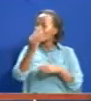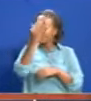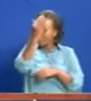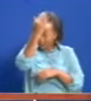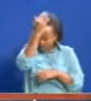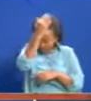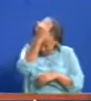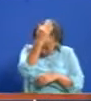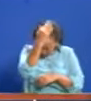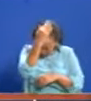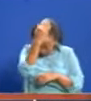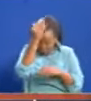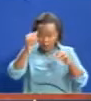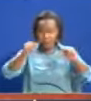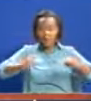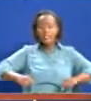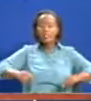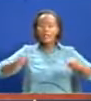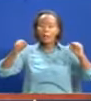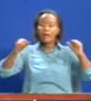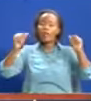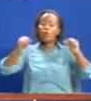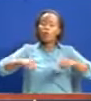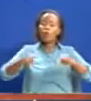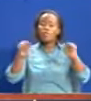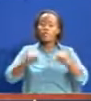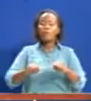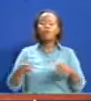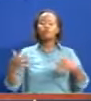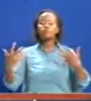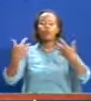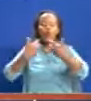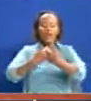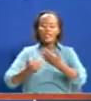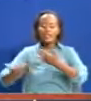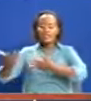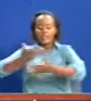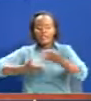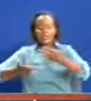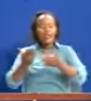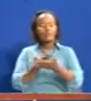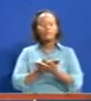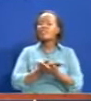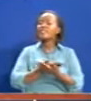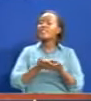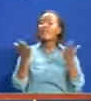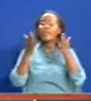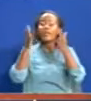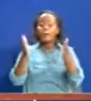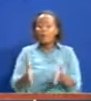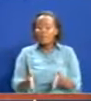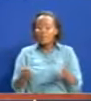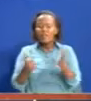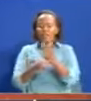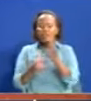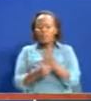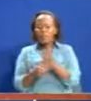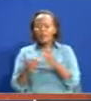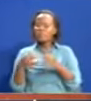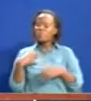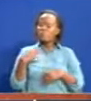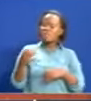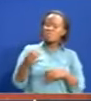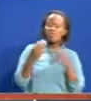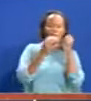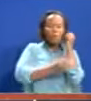how the chairman was able to connect with everyone. It didn't matter the class. He